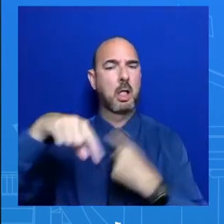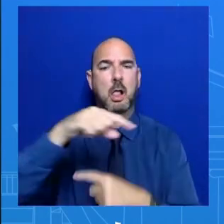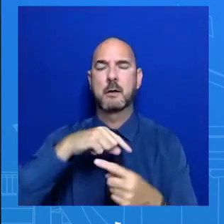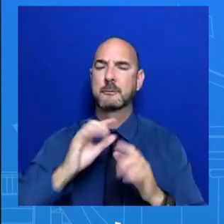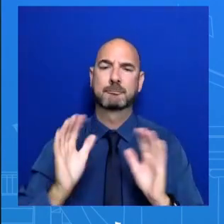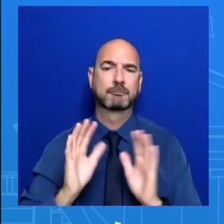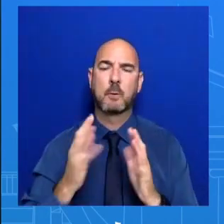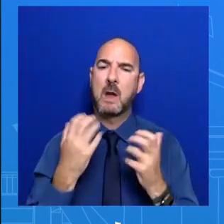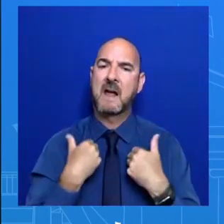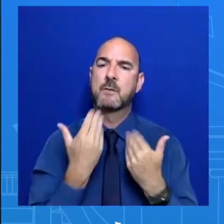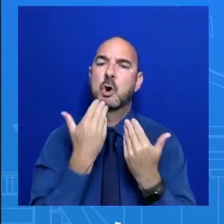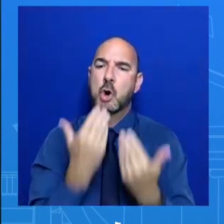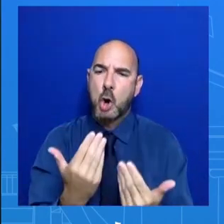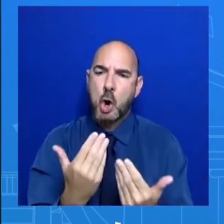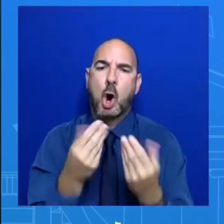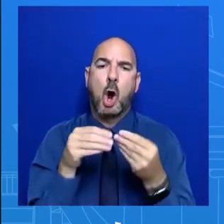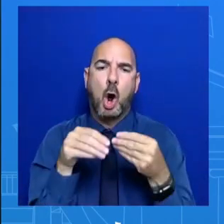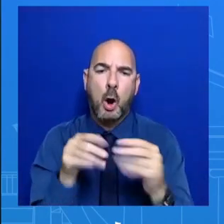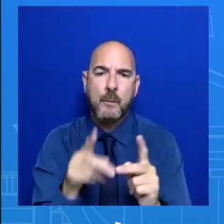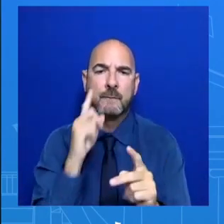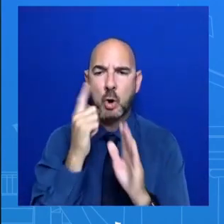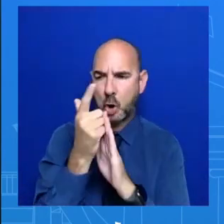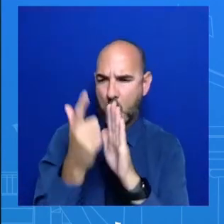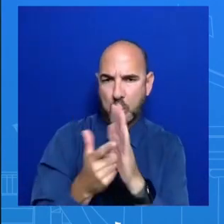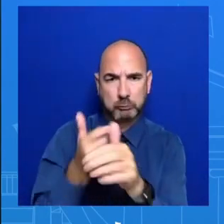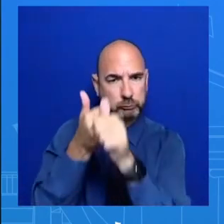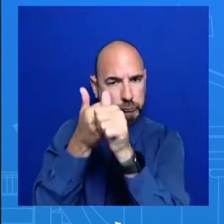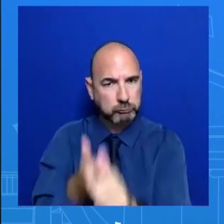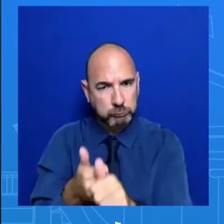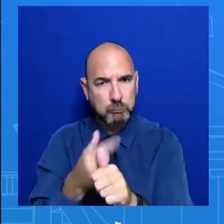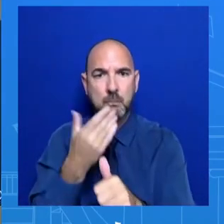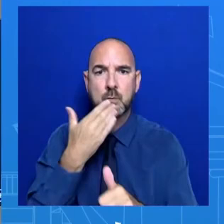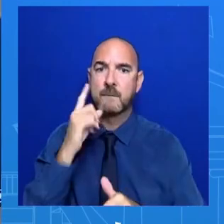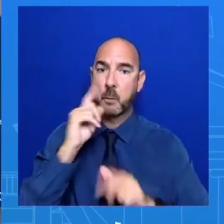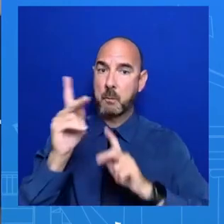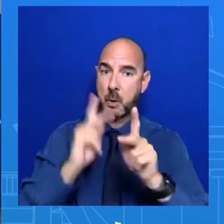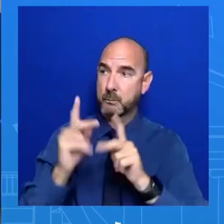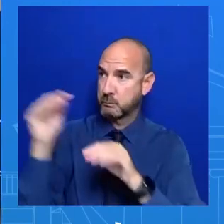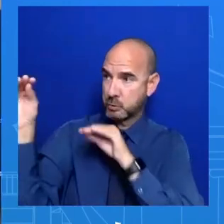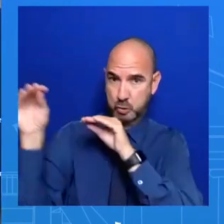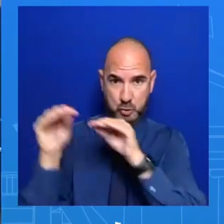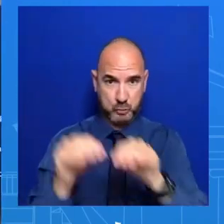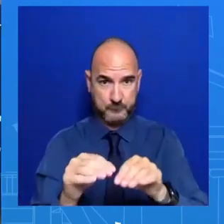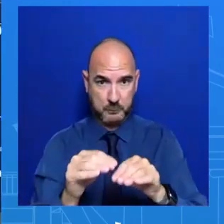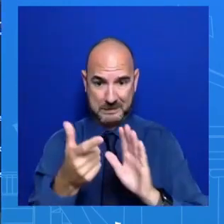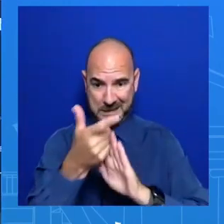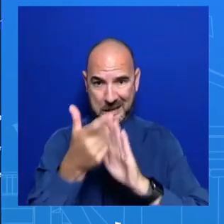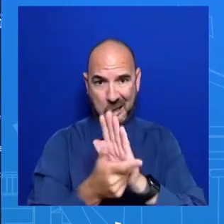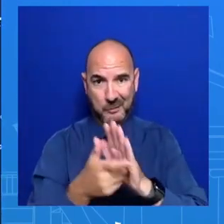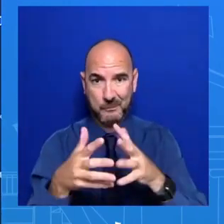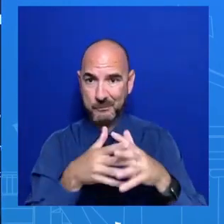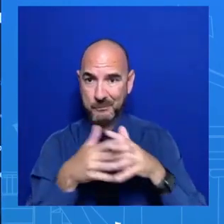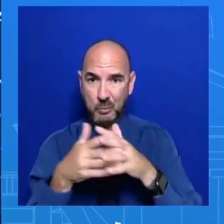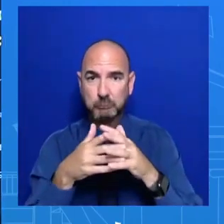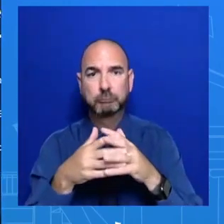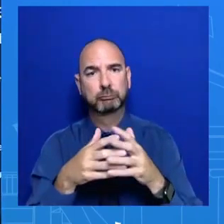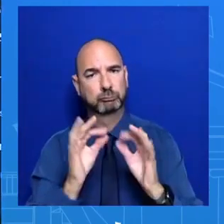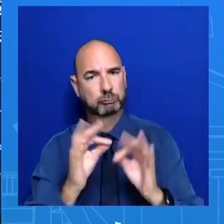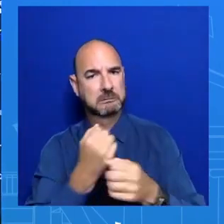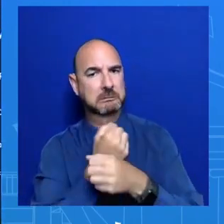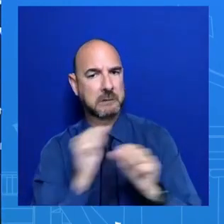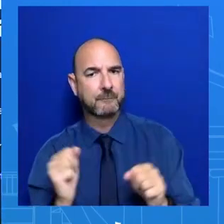to America to enrich our country. That is why President Biden is pushing for, and that is what